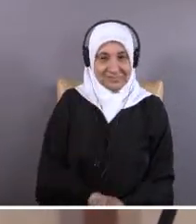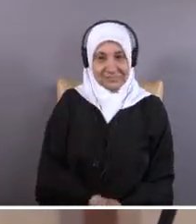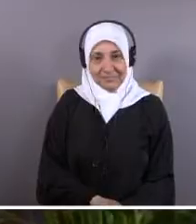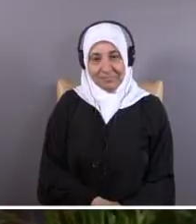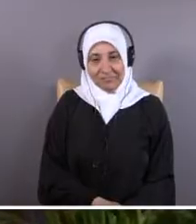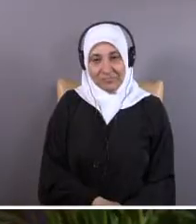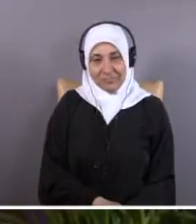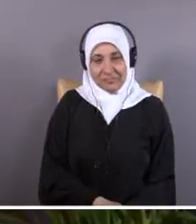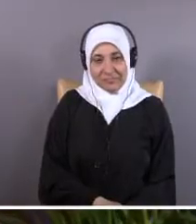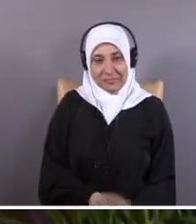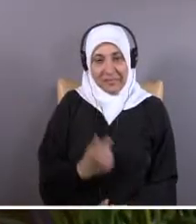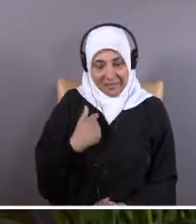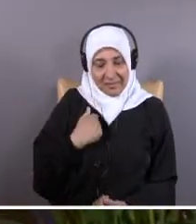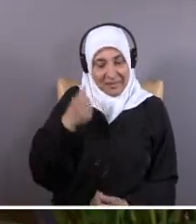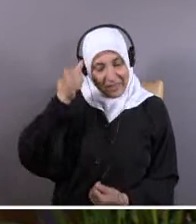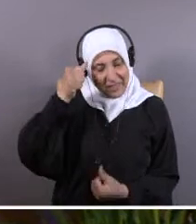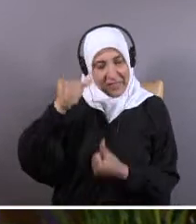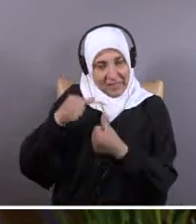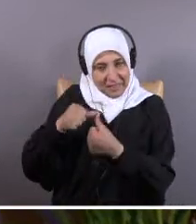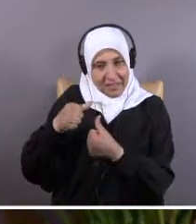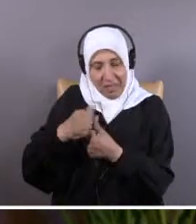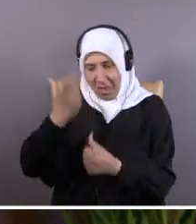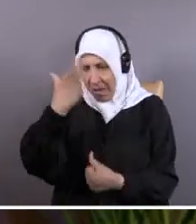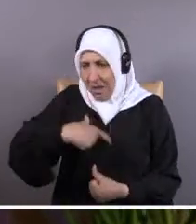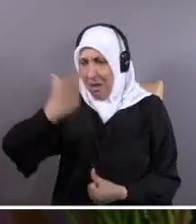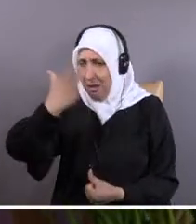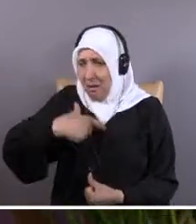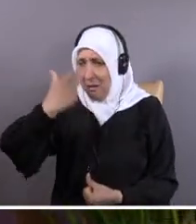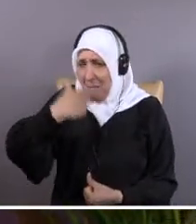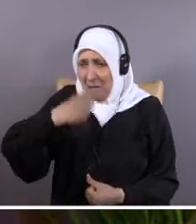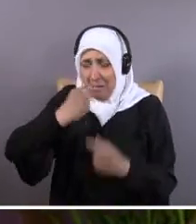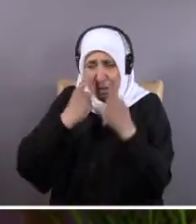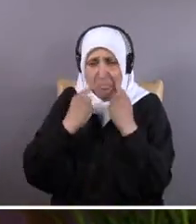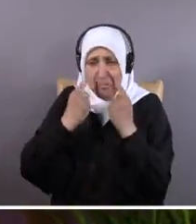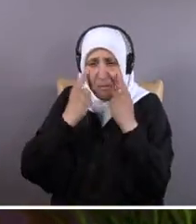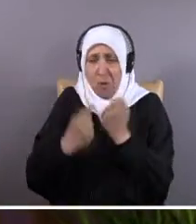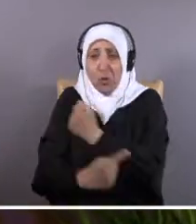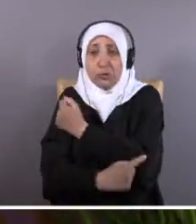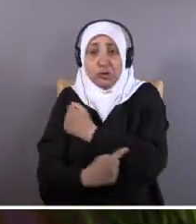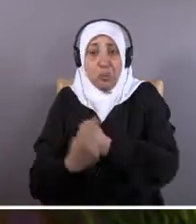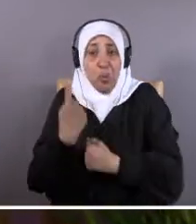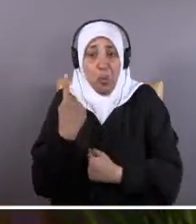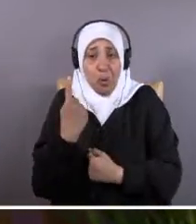I remember crying for my hair for 1 week.